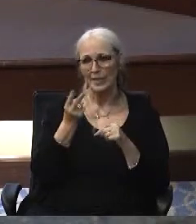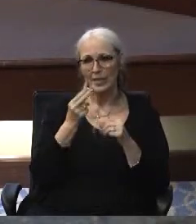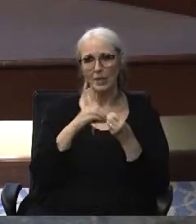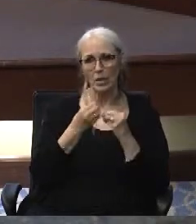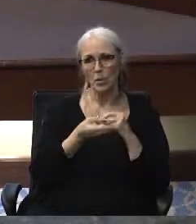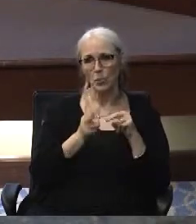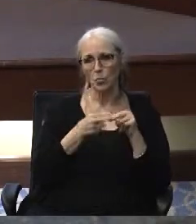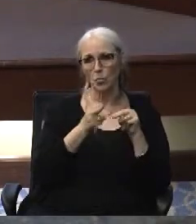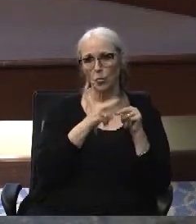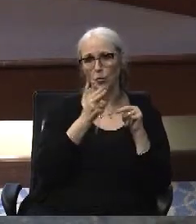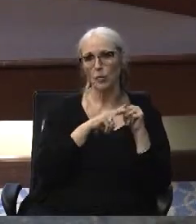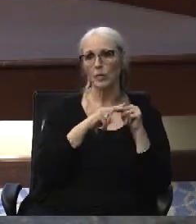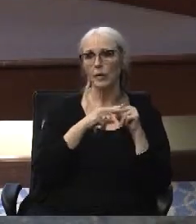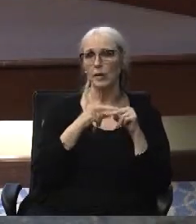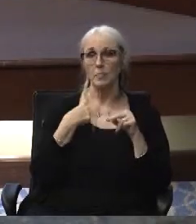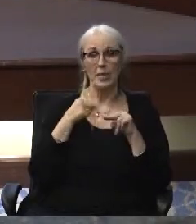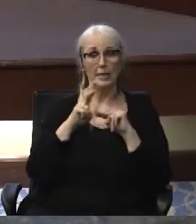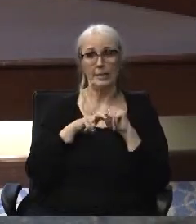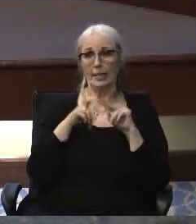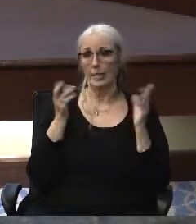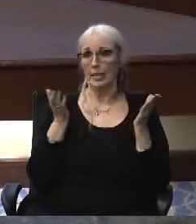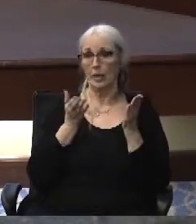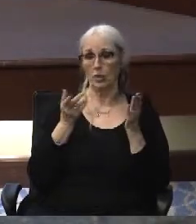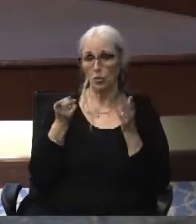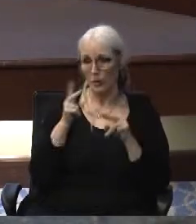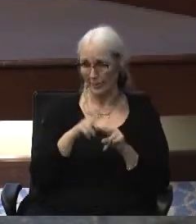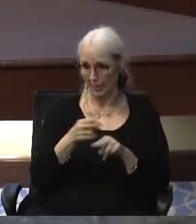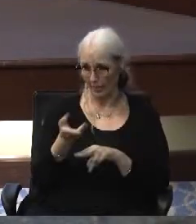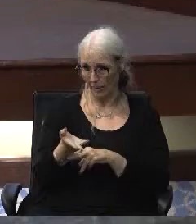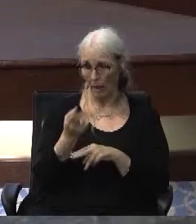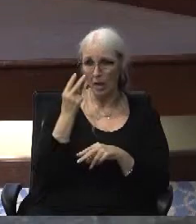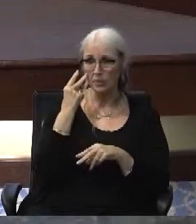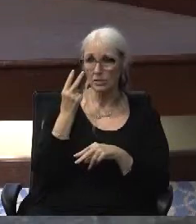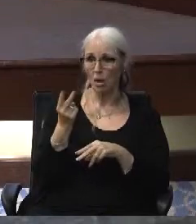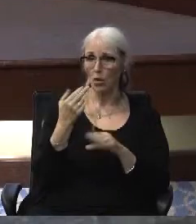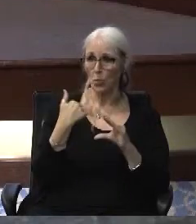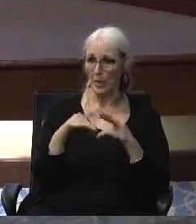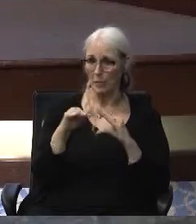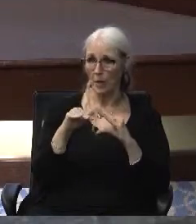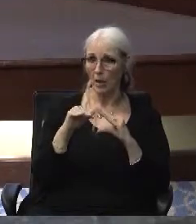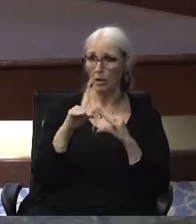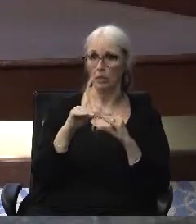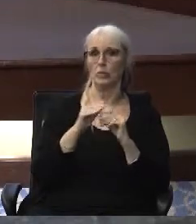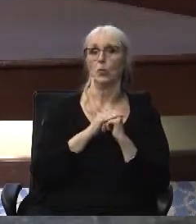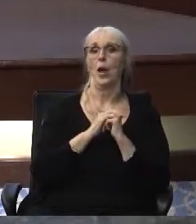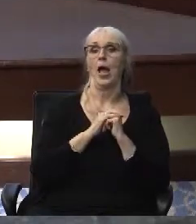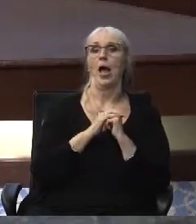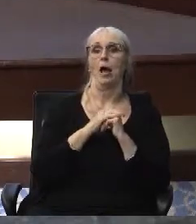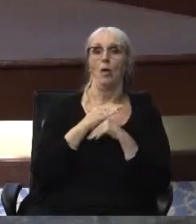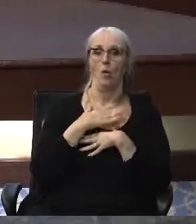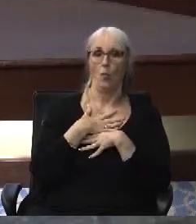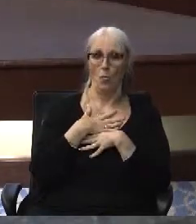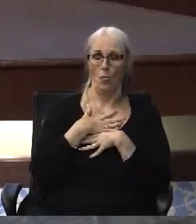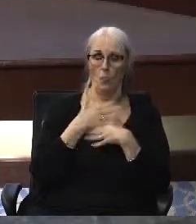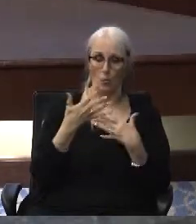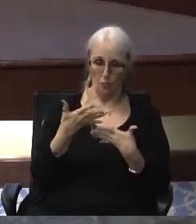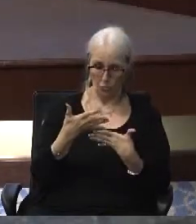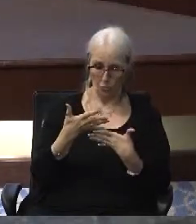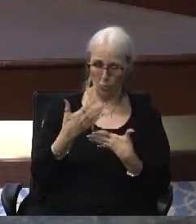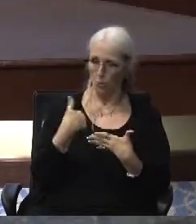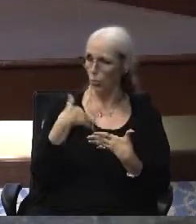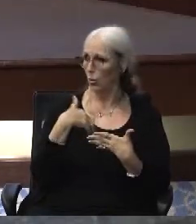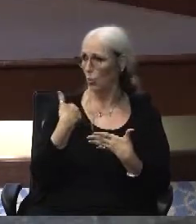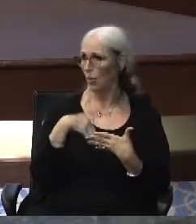Sitting up here while, you know, as you were sitting down, I looked up and saw your email and literally gasped. So I can